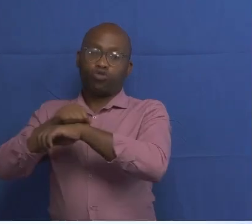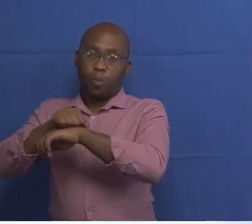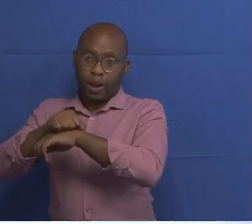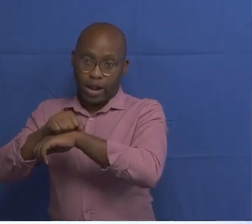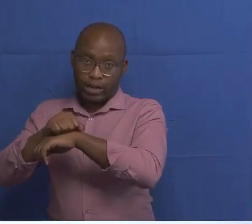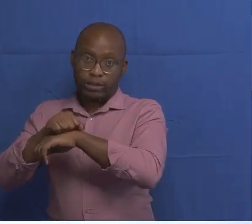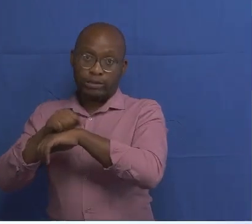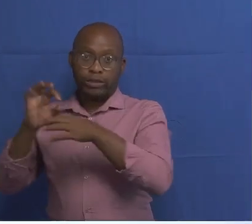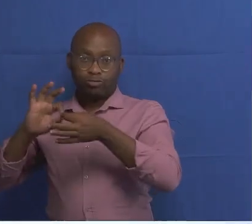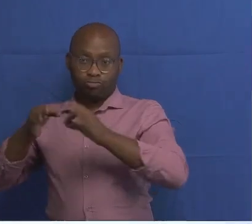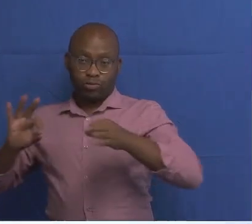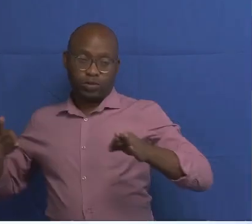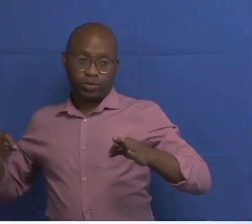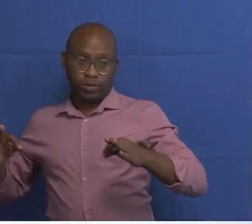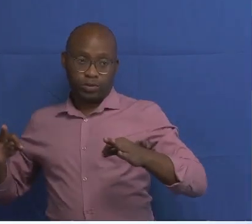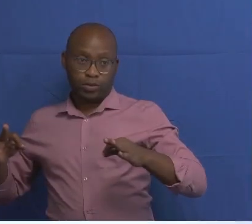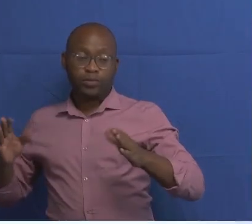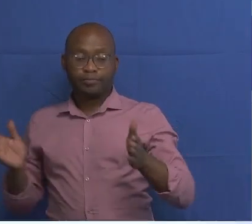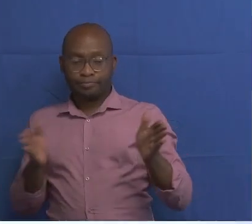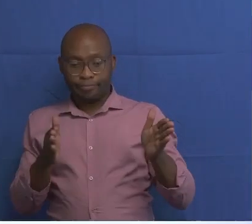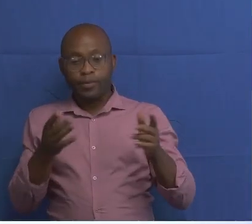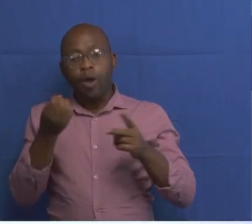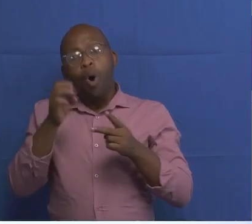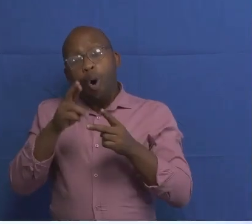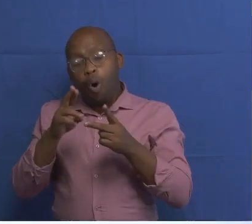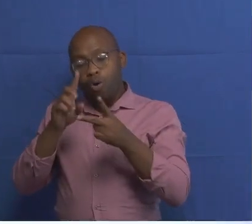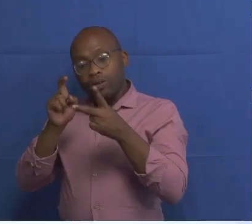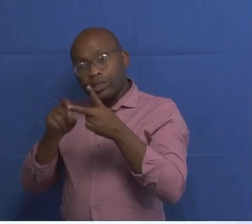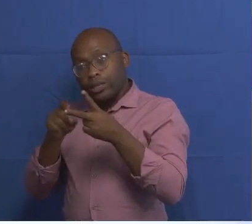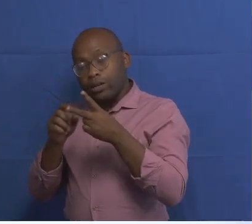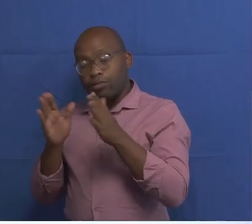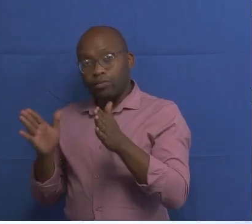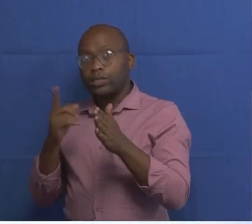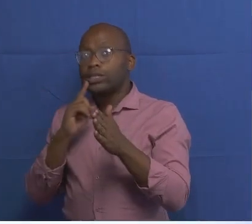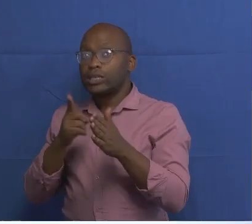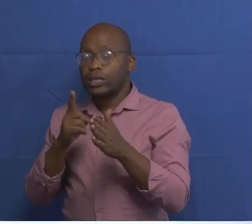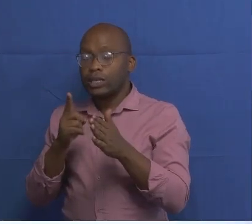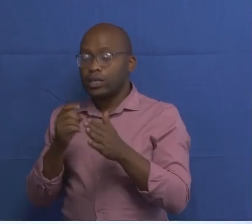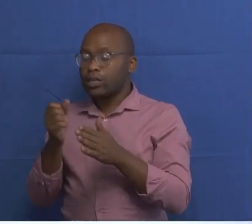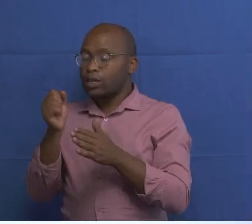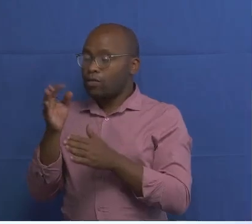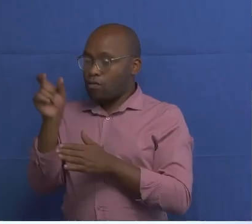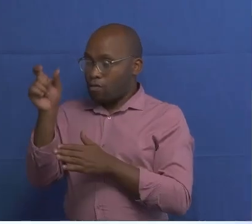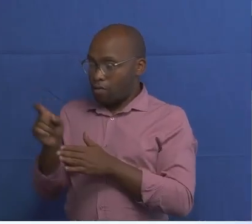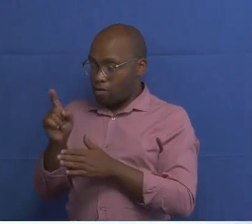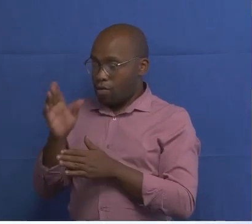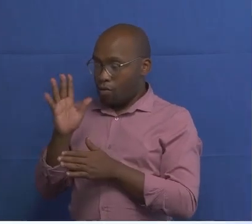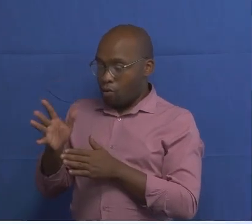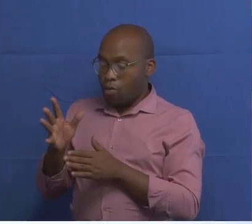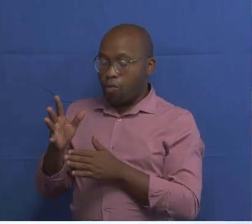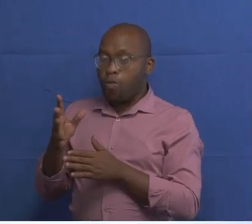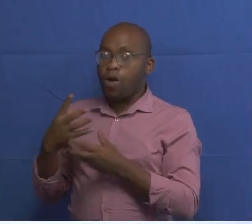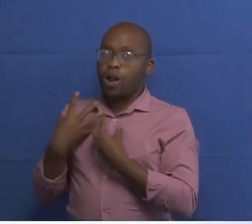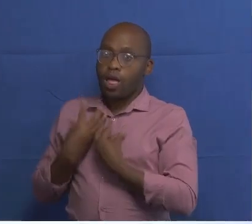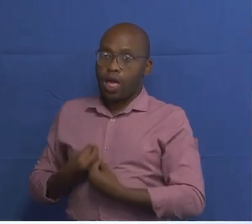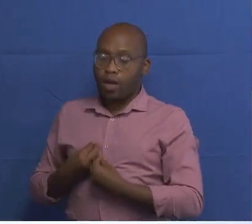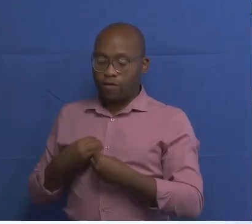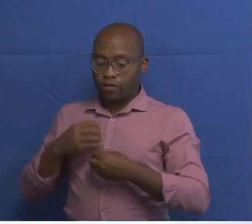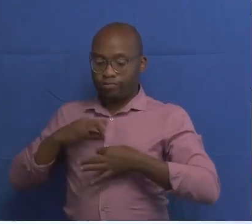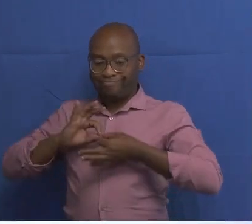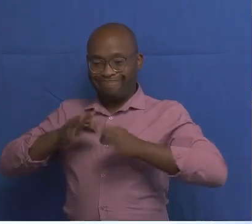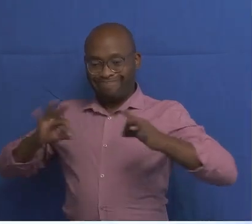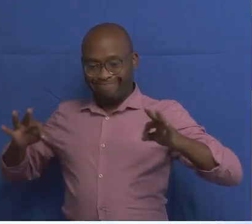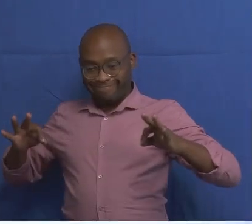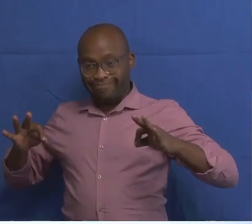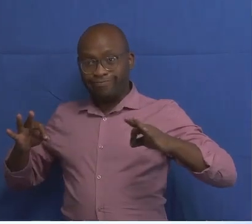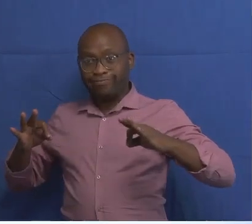that says an individual that is heterozygous for a particular characteristic will have the dominant trait as the phenotype,